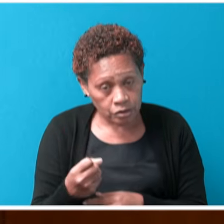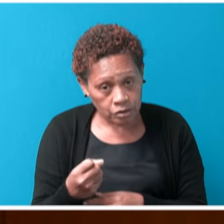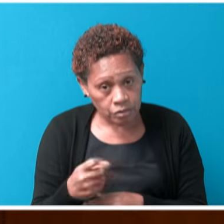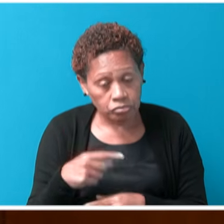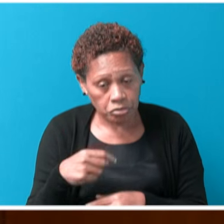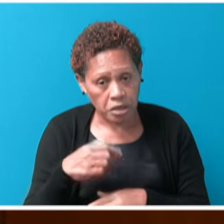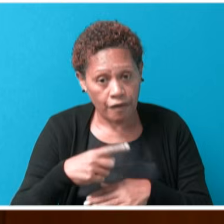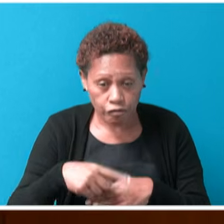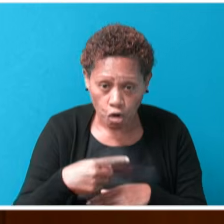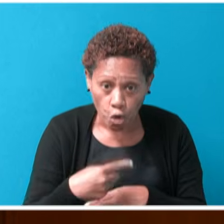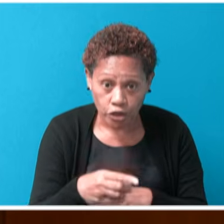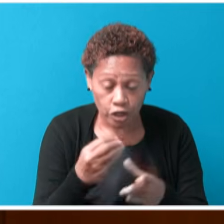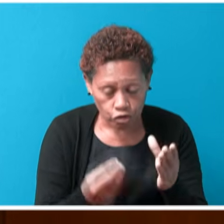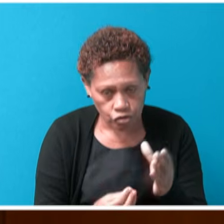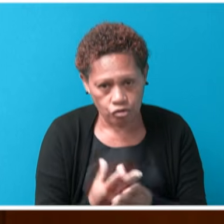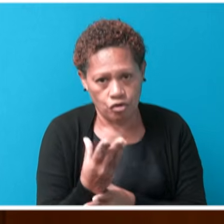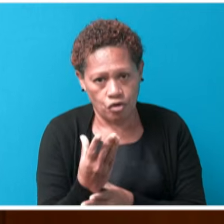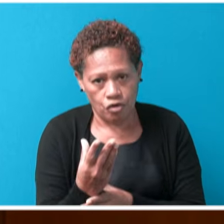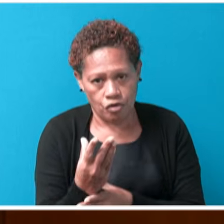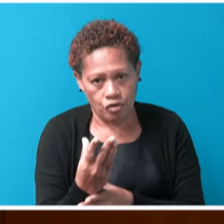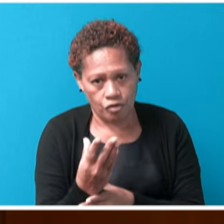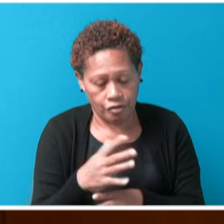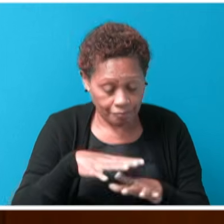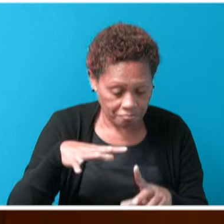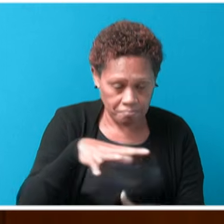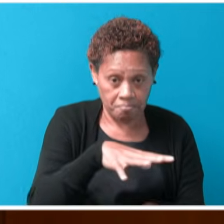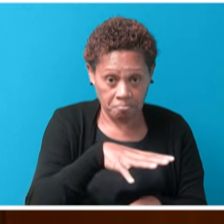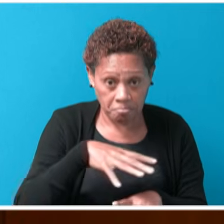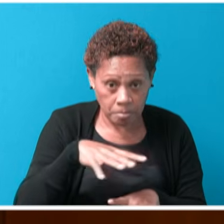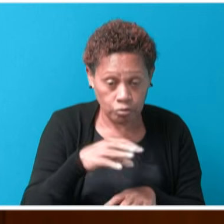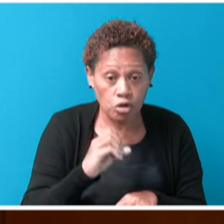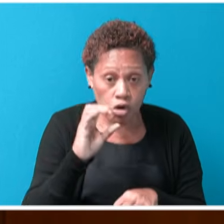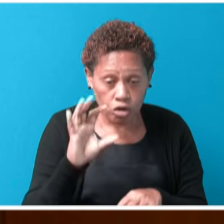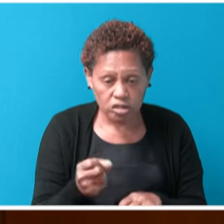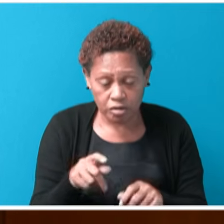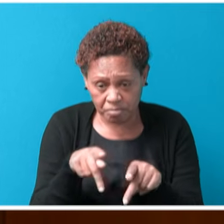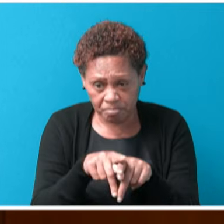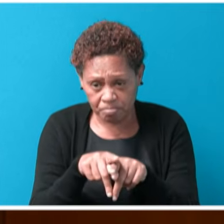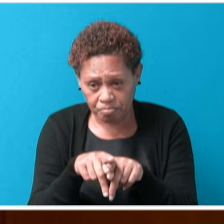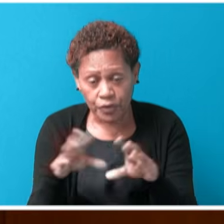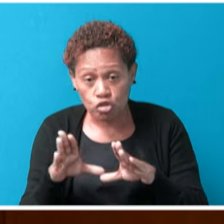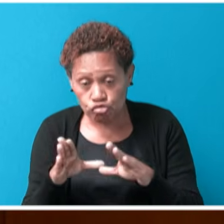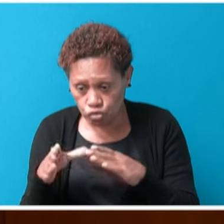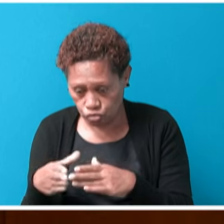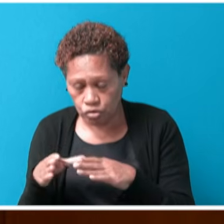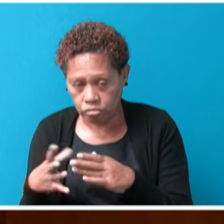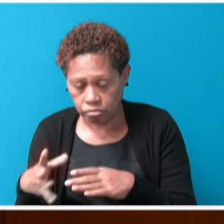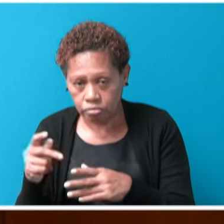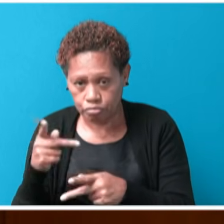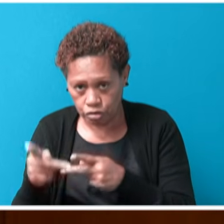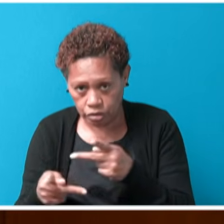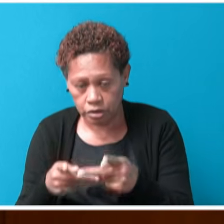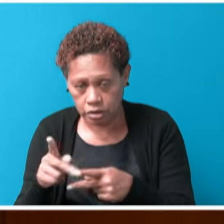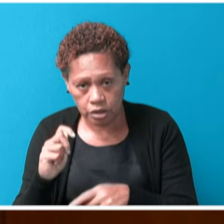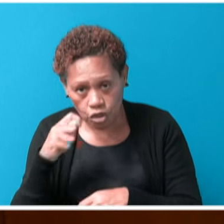sustainable growth trajectory. The agencies involved in the business approval process will,